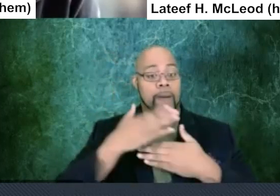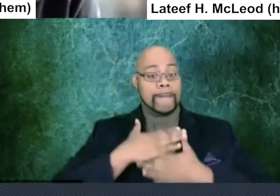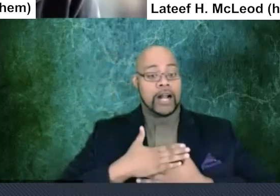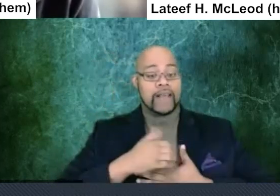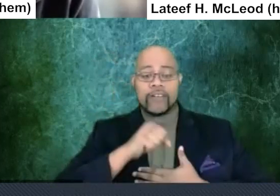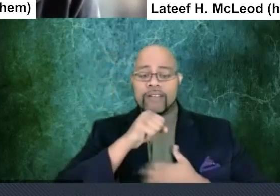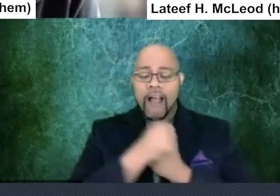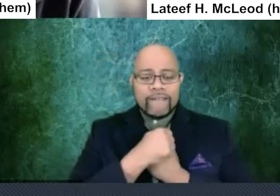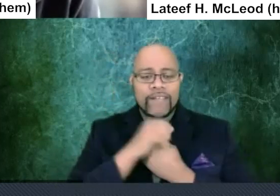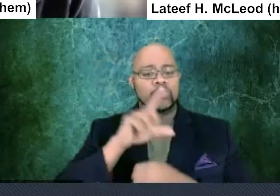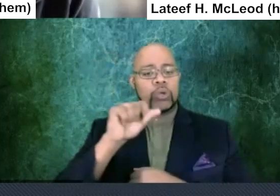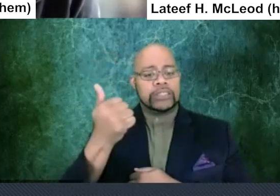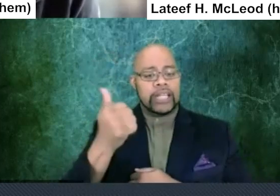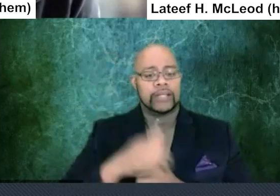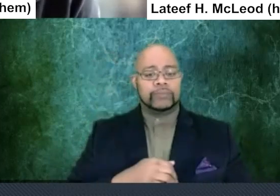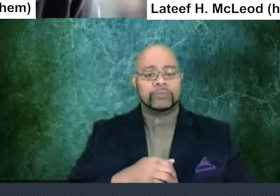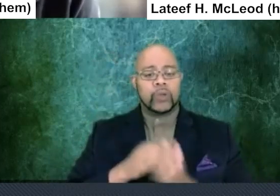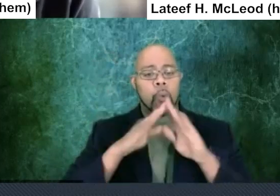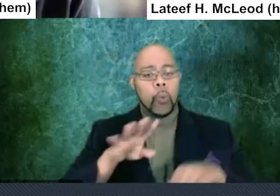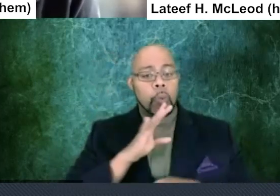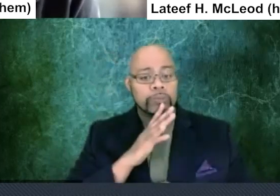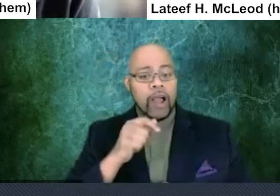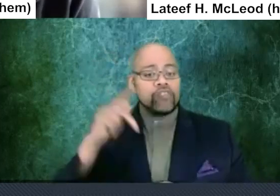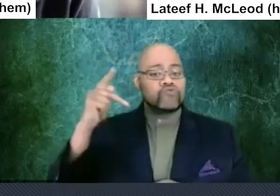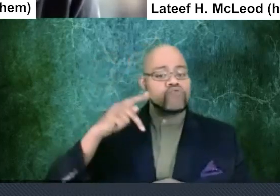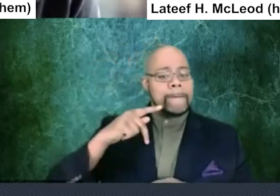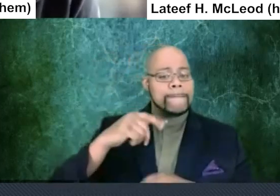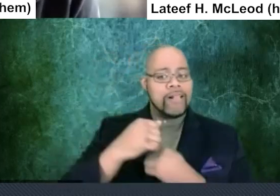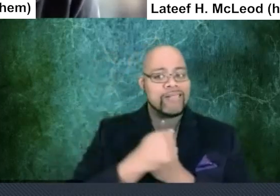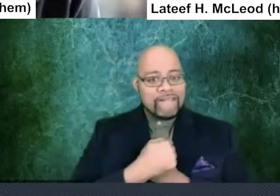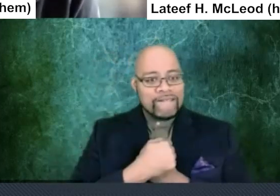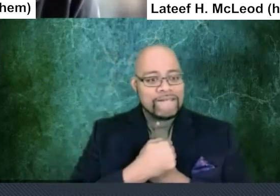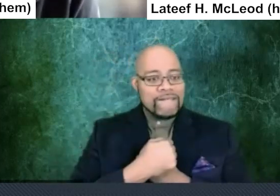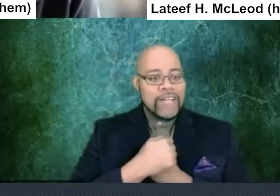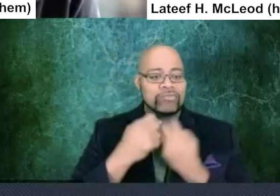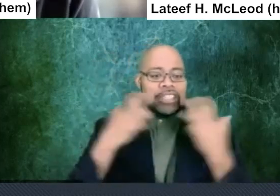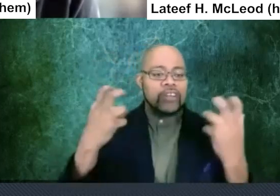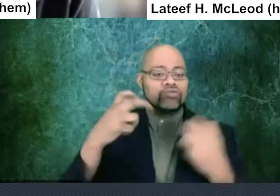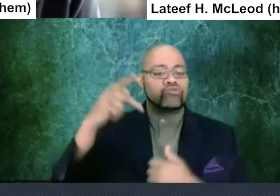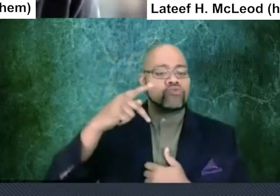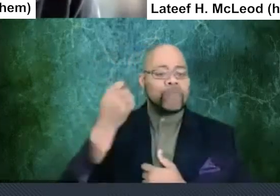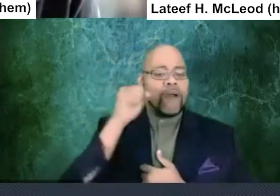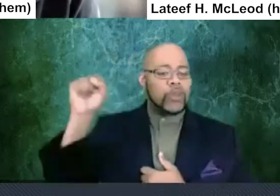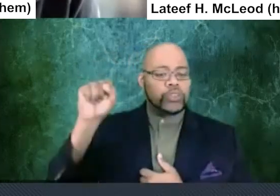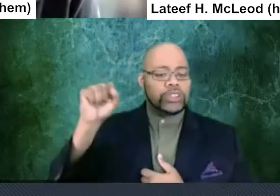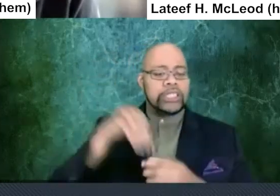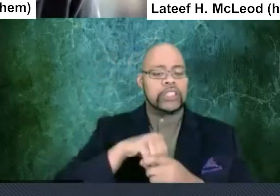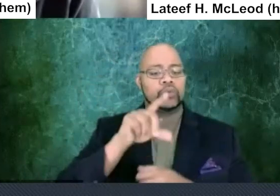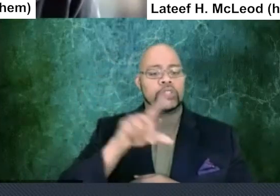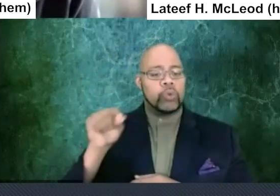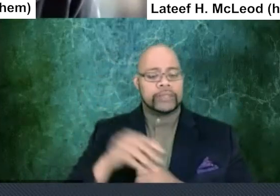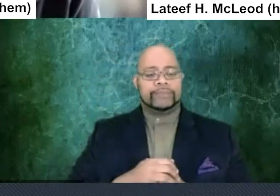Body of Love in 2010, and Whispers of Crip Love, Shouts of Crip Revolution in